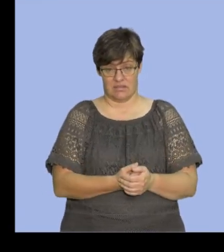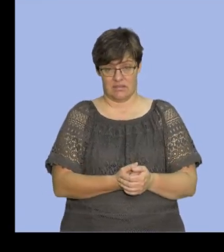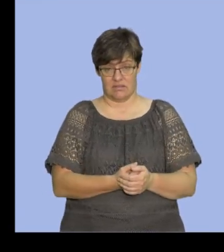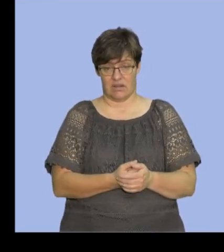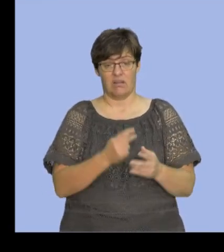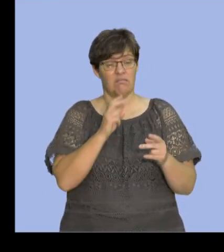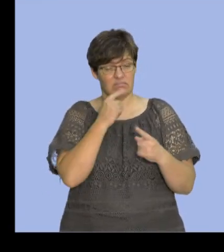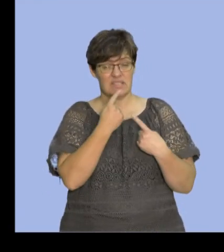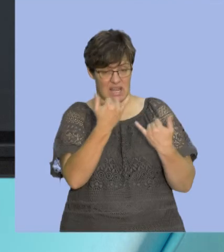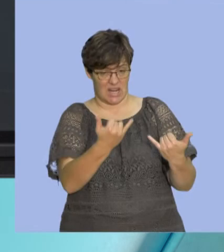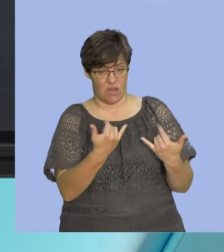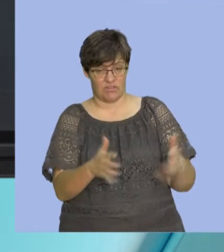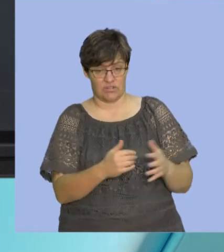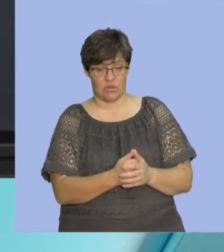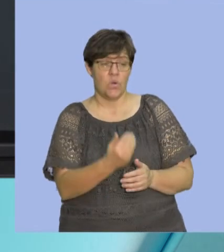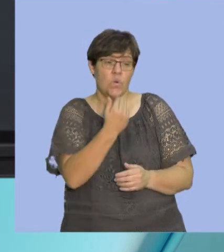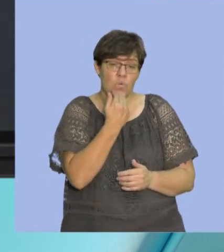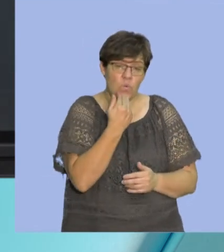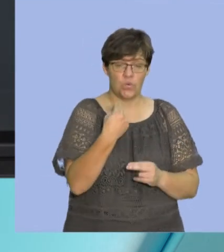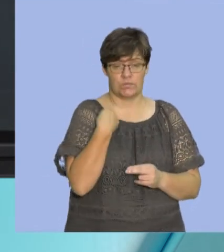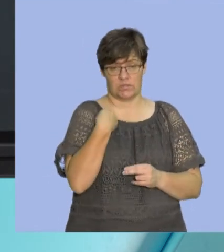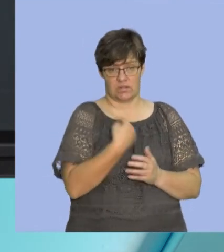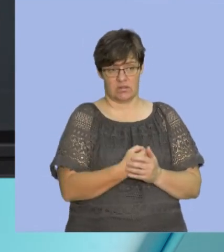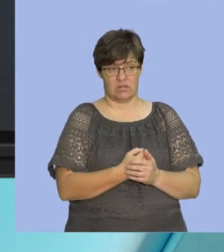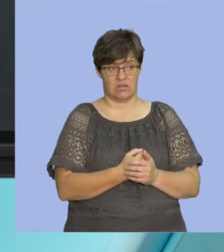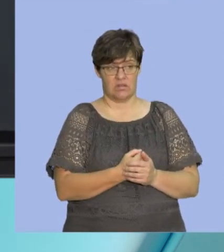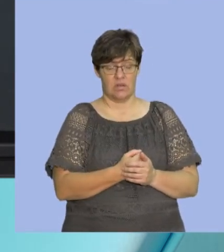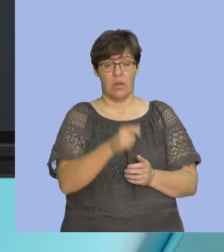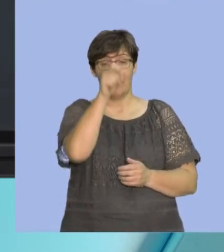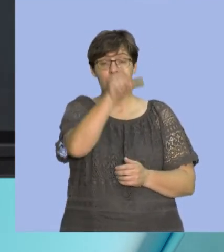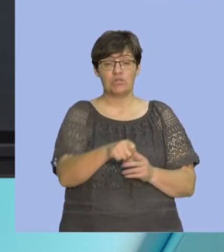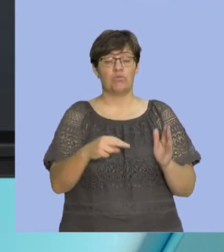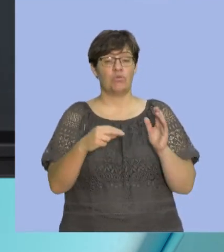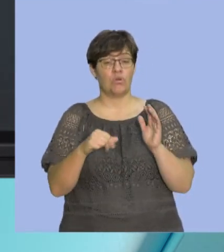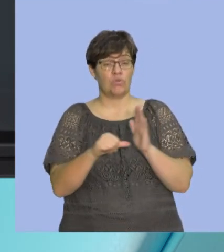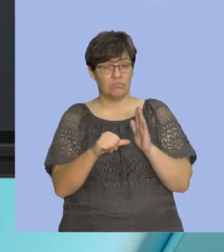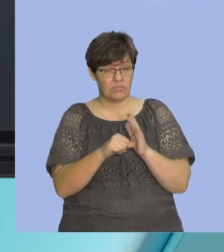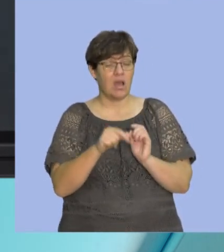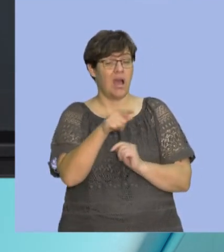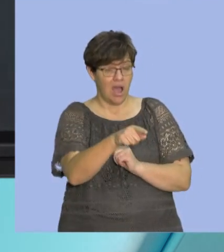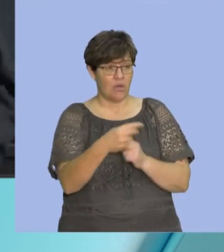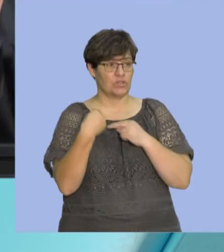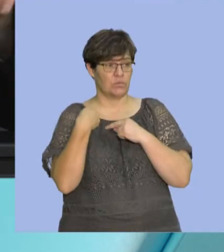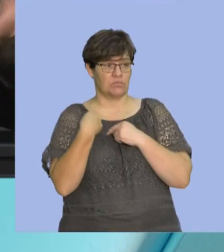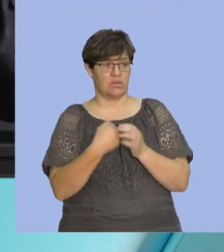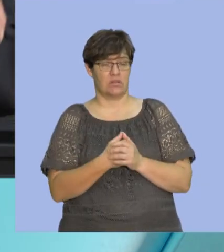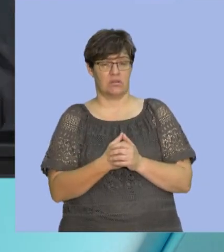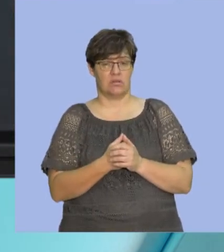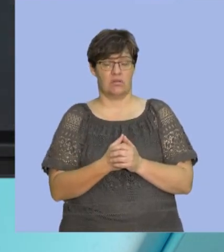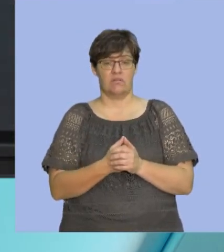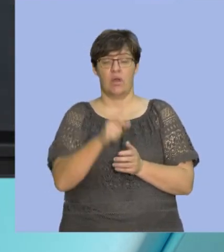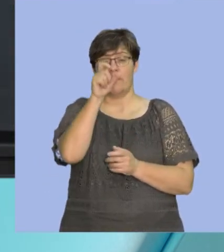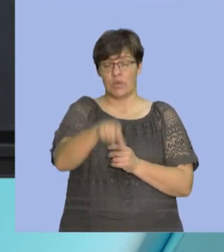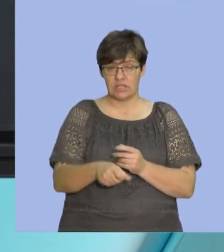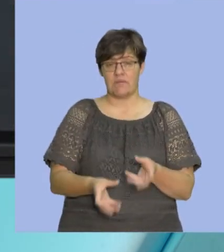this just now. Who's responsible? Have somebody responsible for purchasing the goods. Have somebody